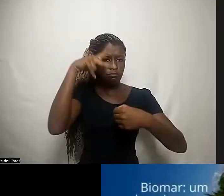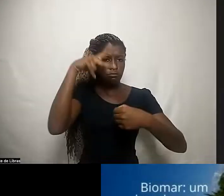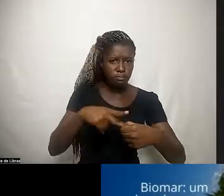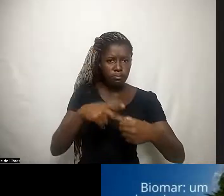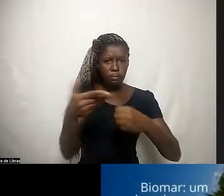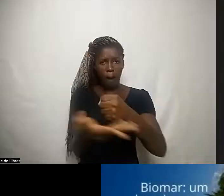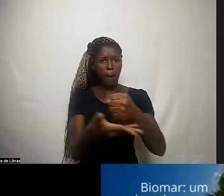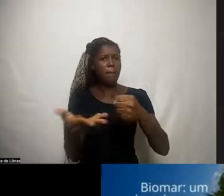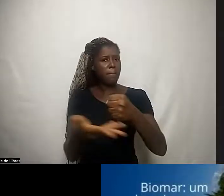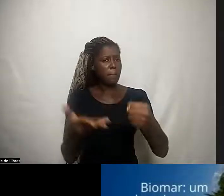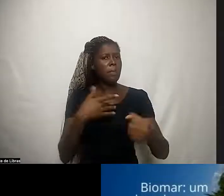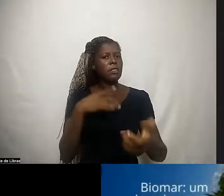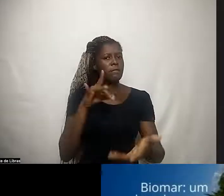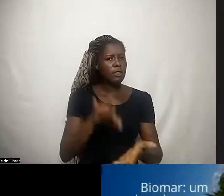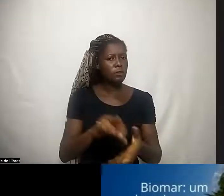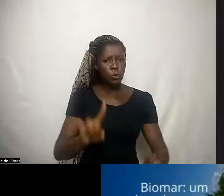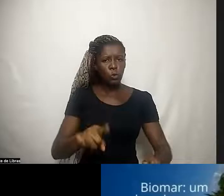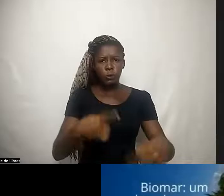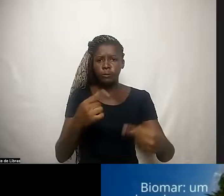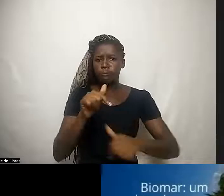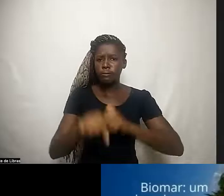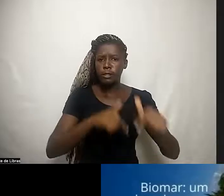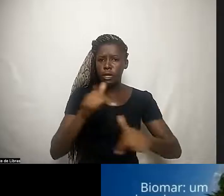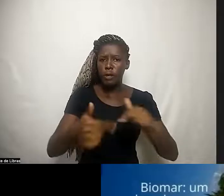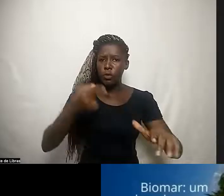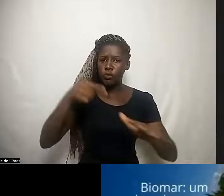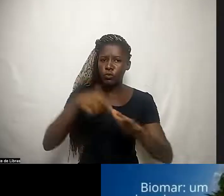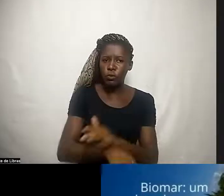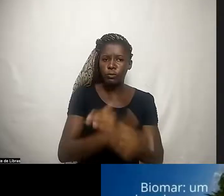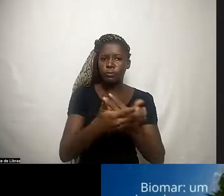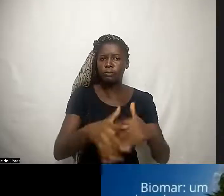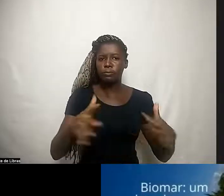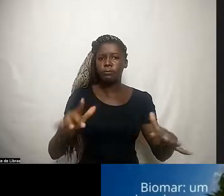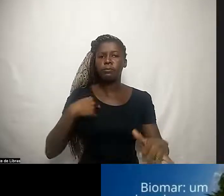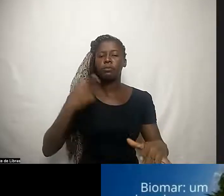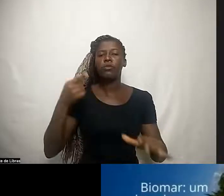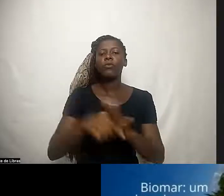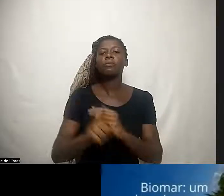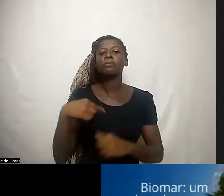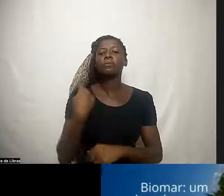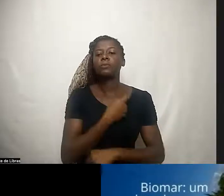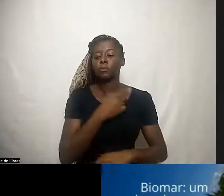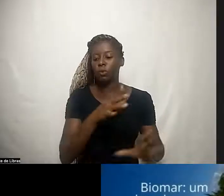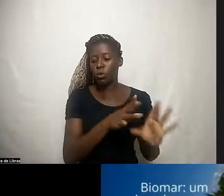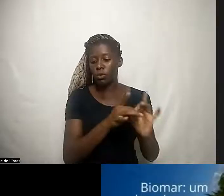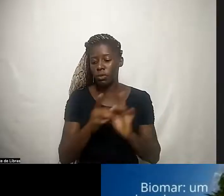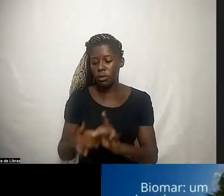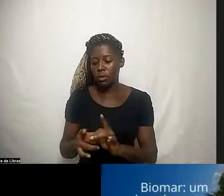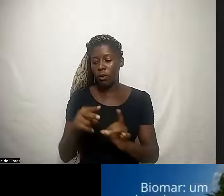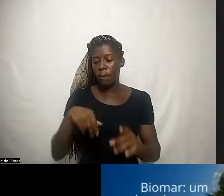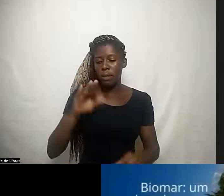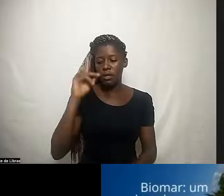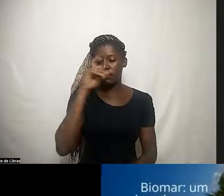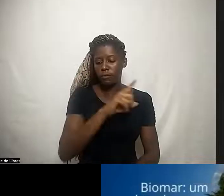uh, it's in the ocean is part of Petrobras' uh, personality